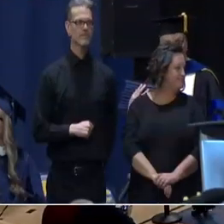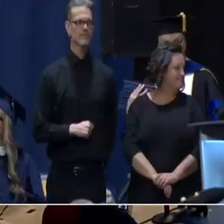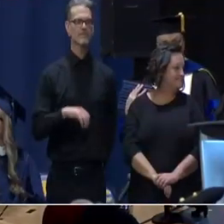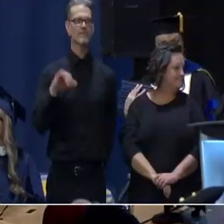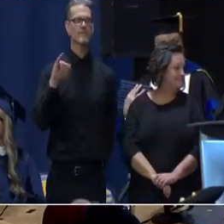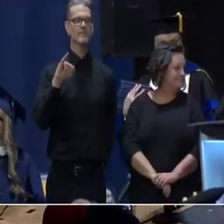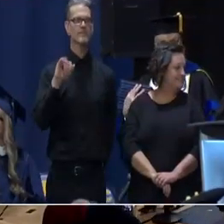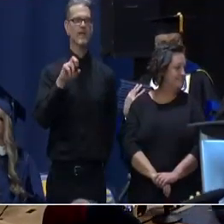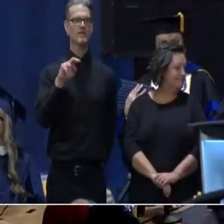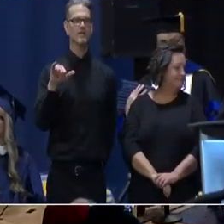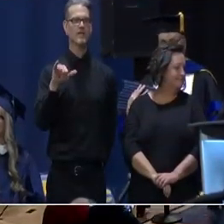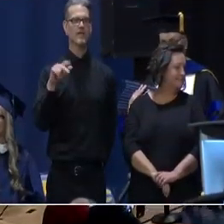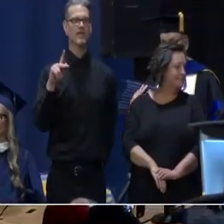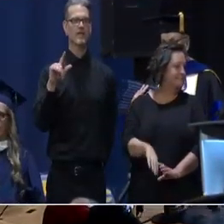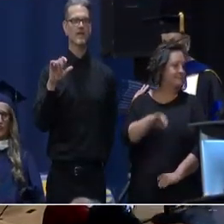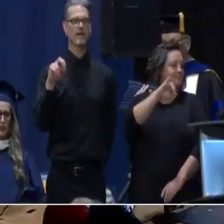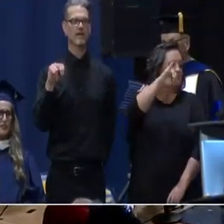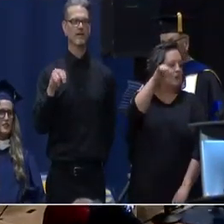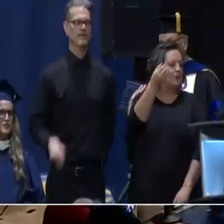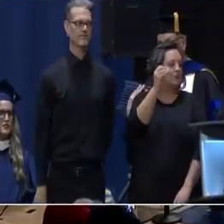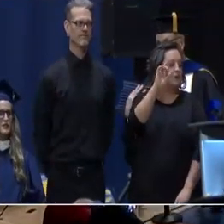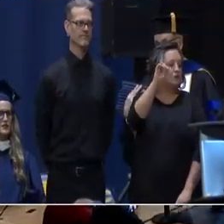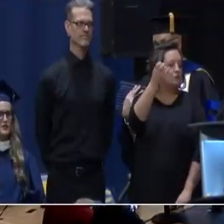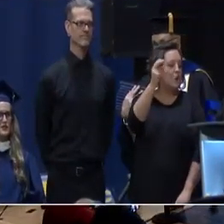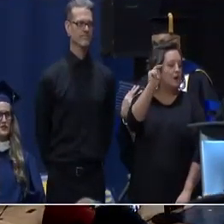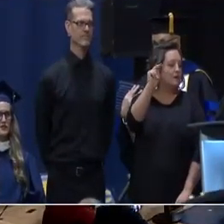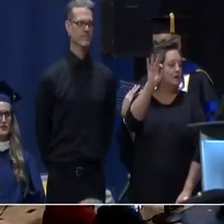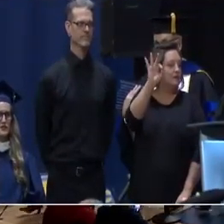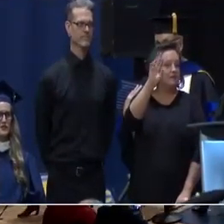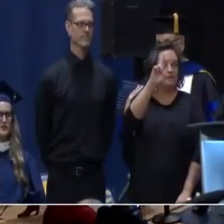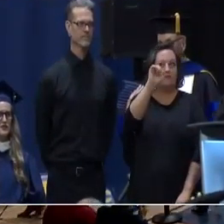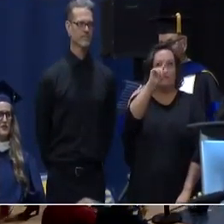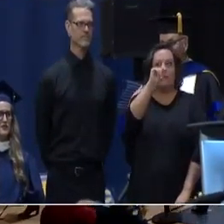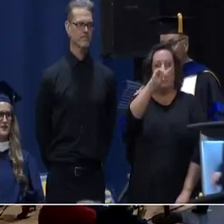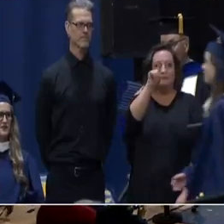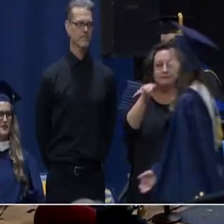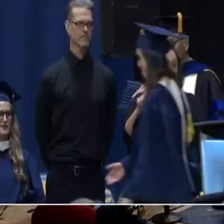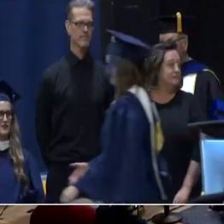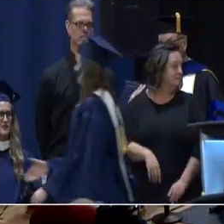Jamie Klein. Jordan Frotz.